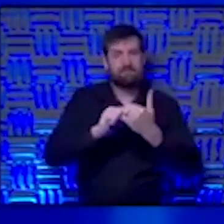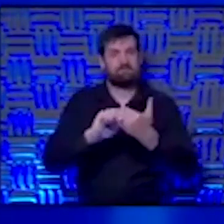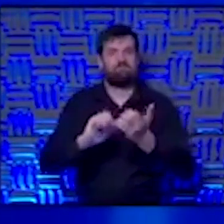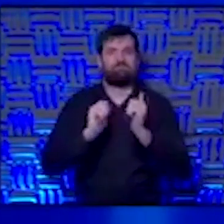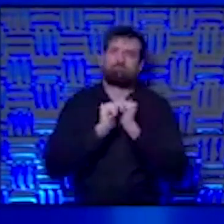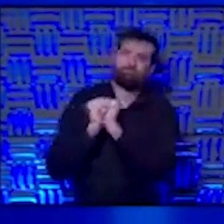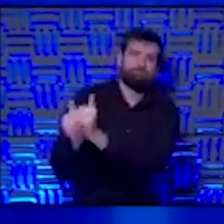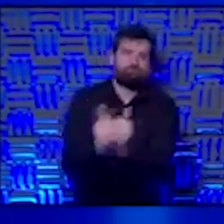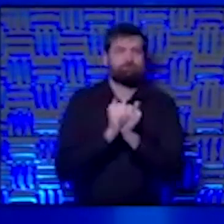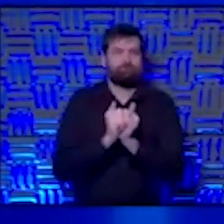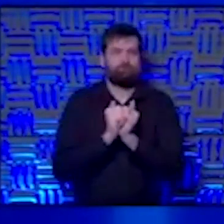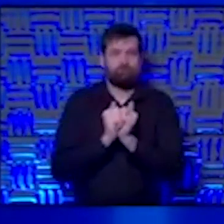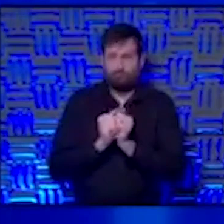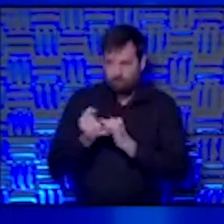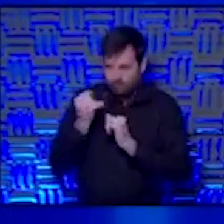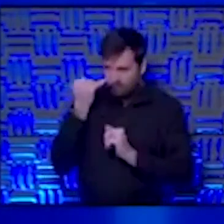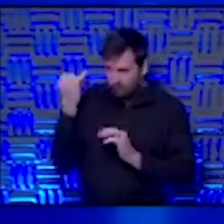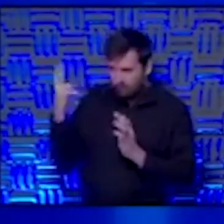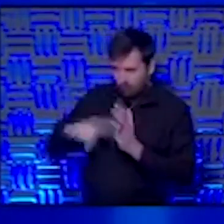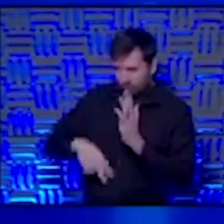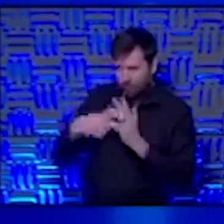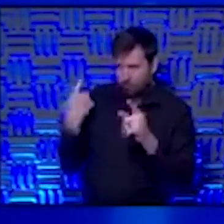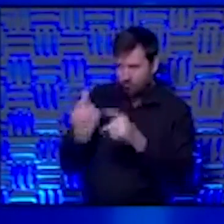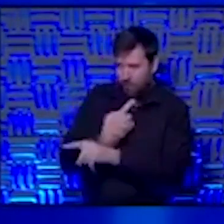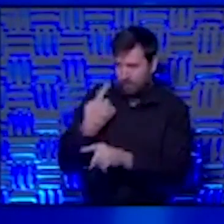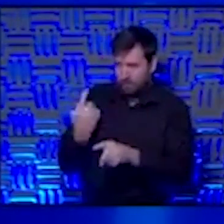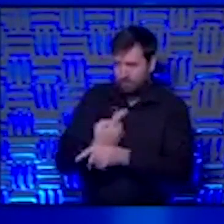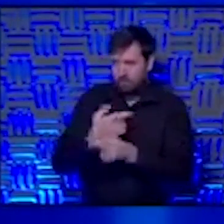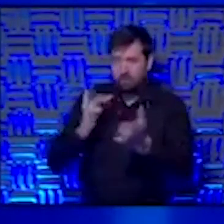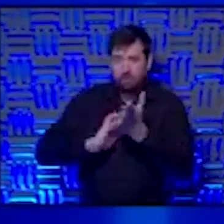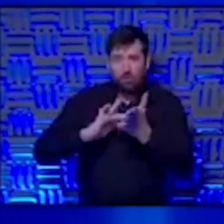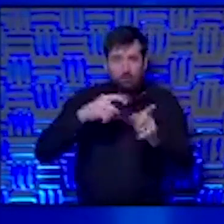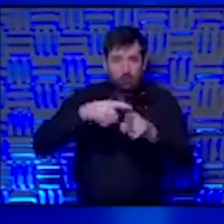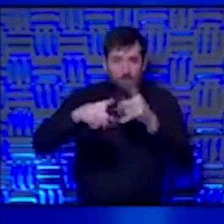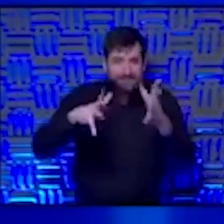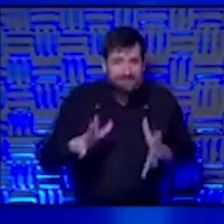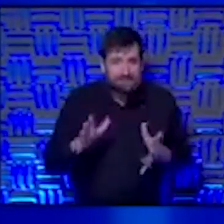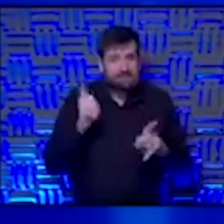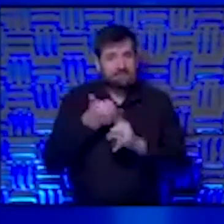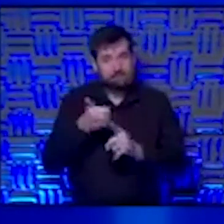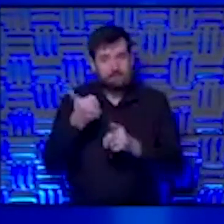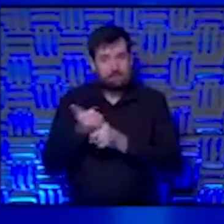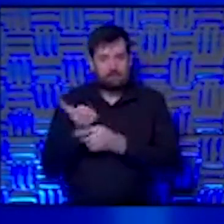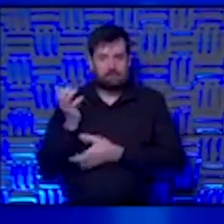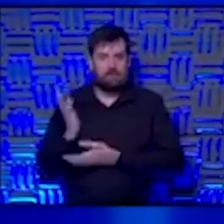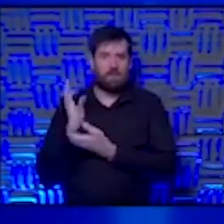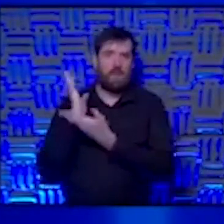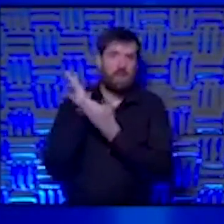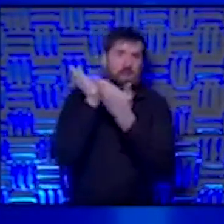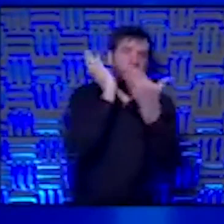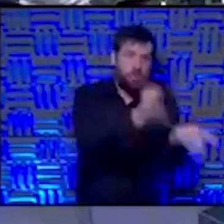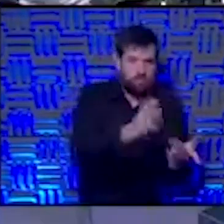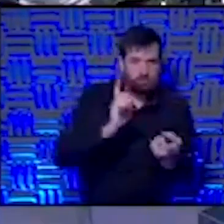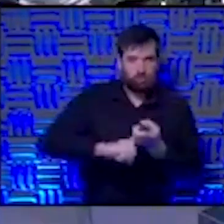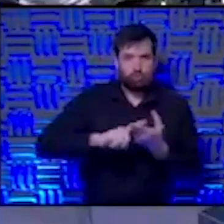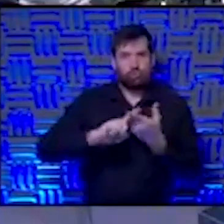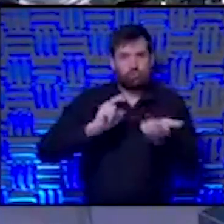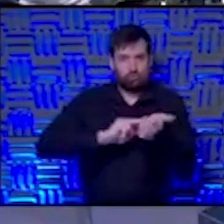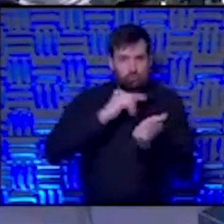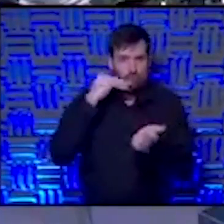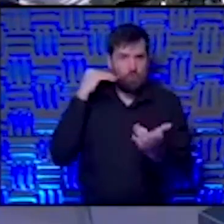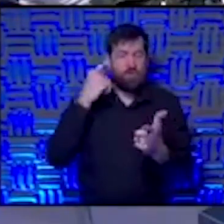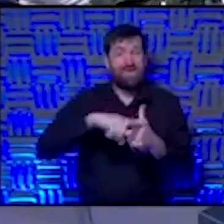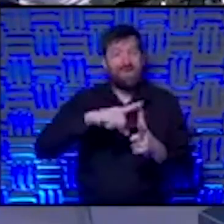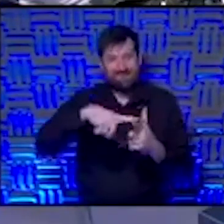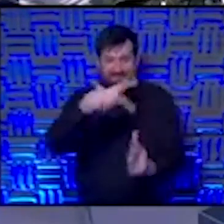stuff. And if I read it correctly, the pharmacists are themselves driving into the nursing home and doing some of the injections. Is that right? Absolutely. So